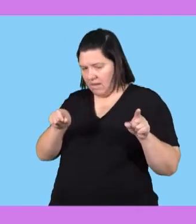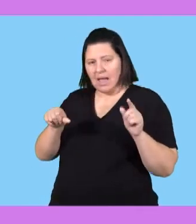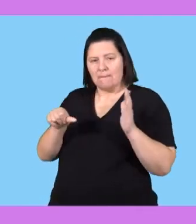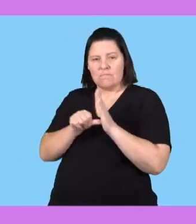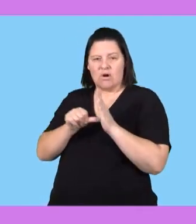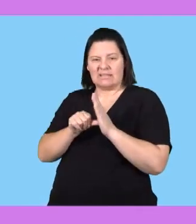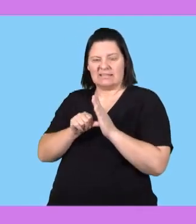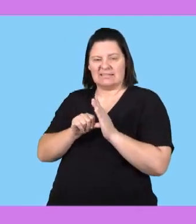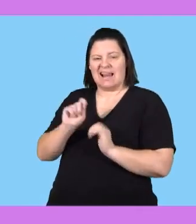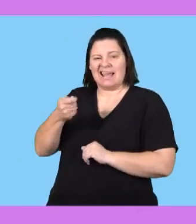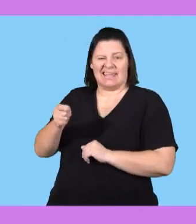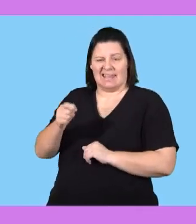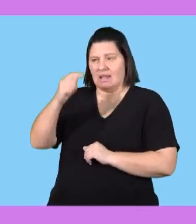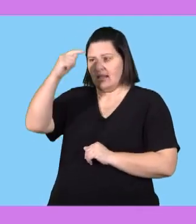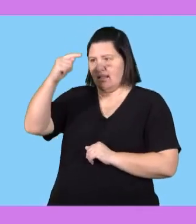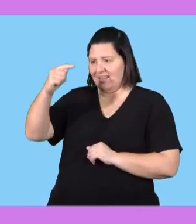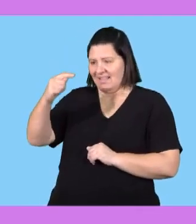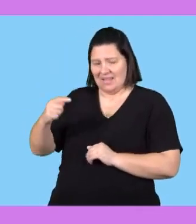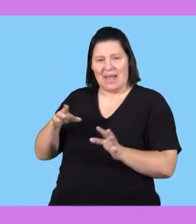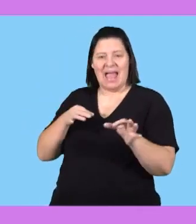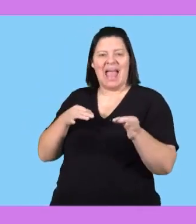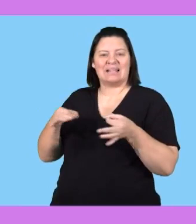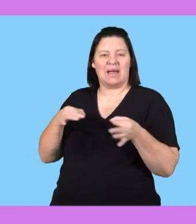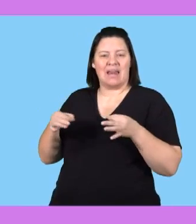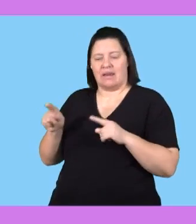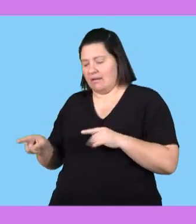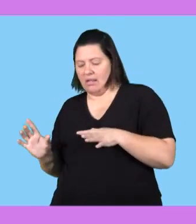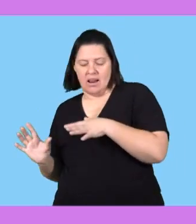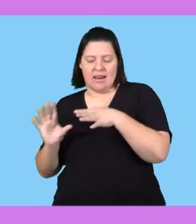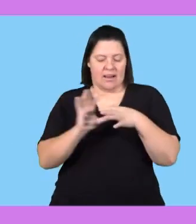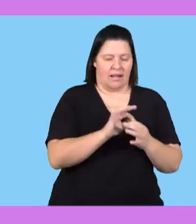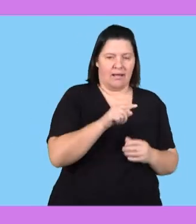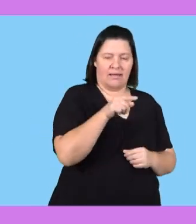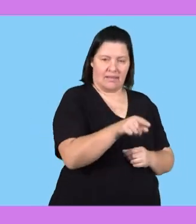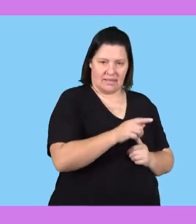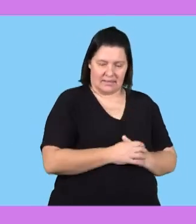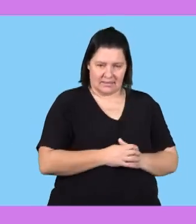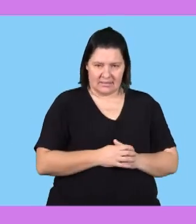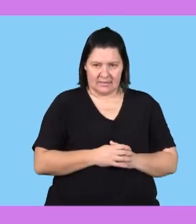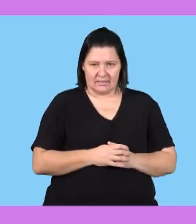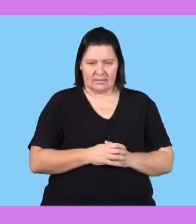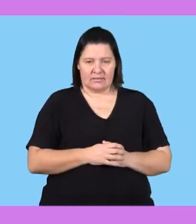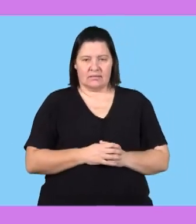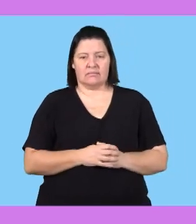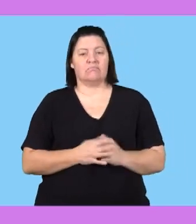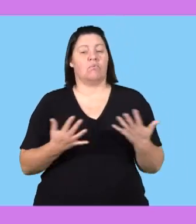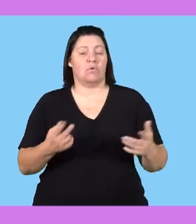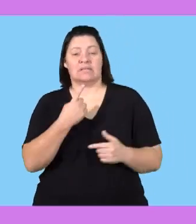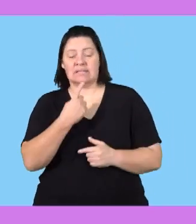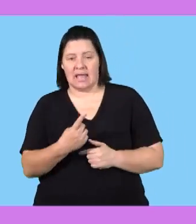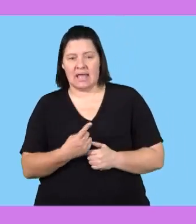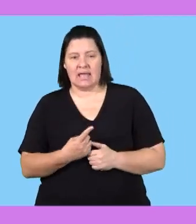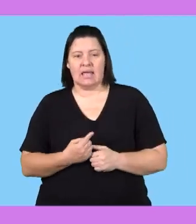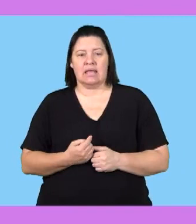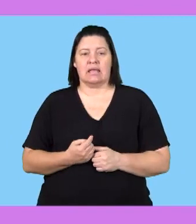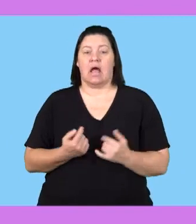to look at these colors because you have the explanation, the key of explanation on the right-hand side.